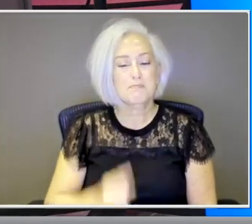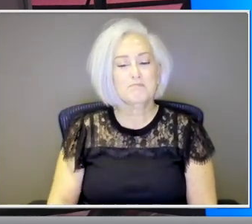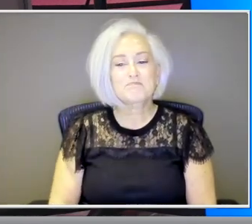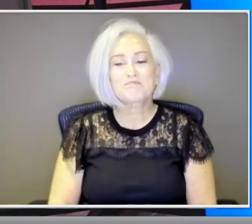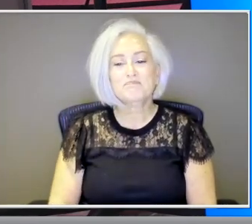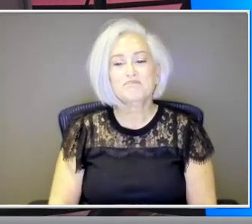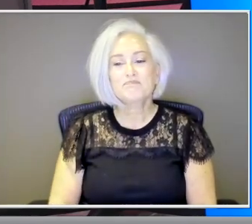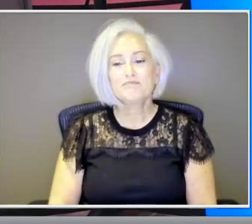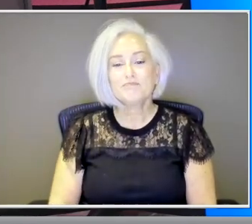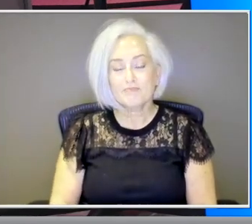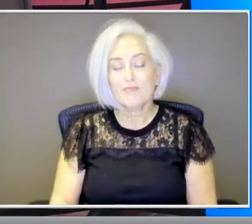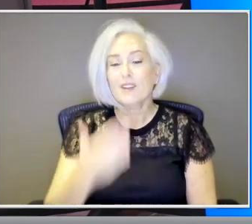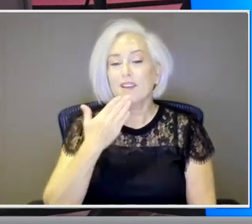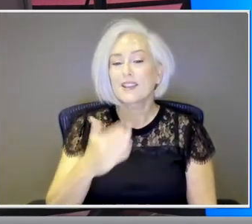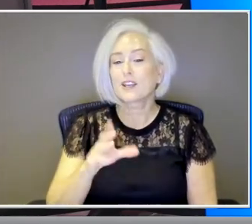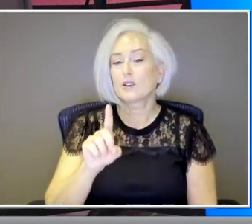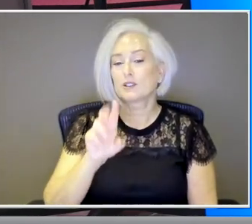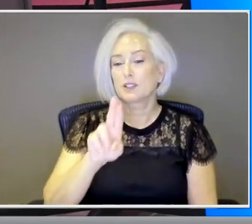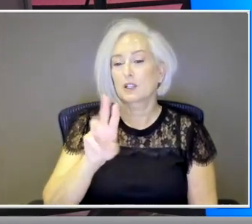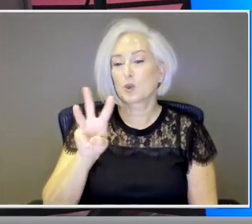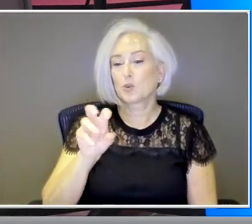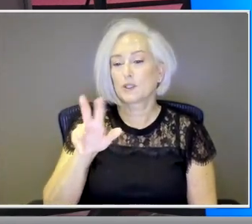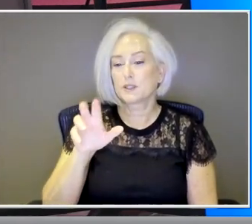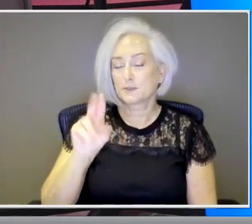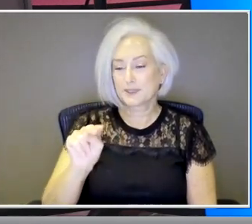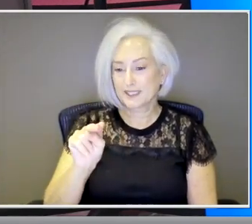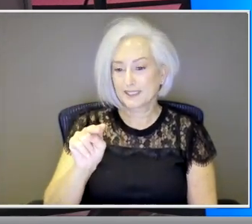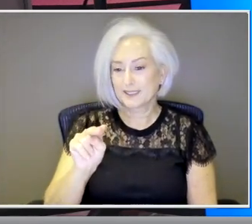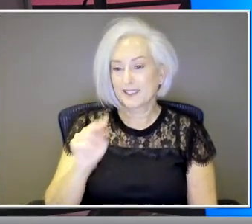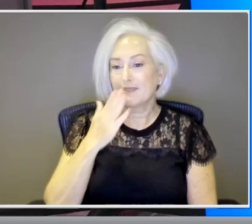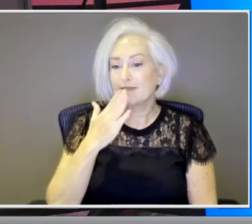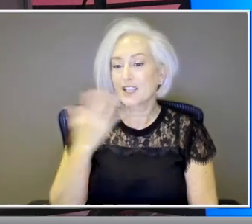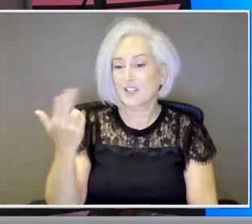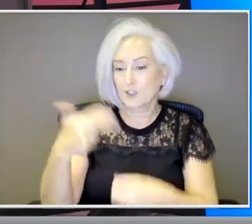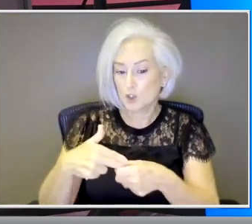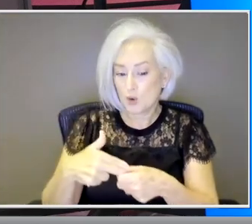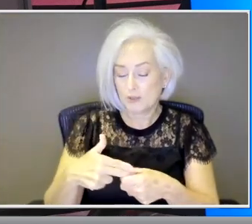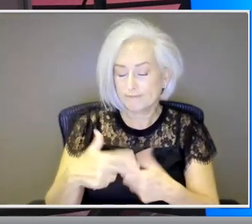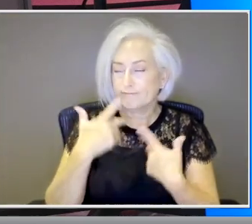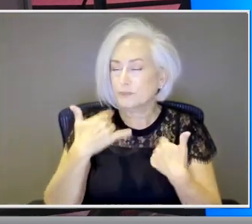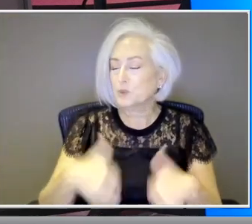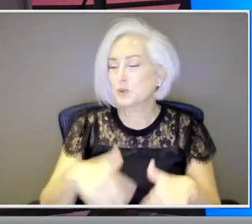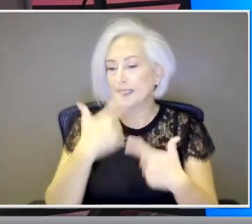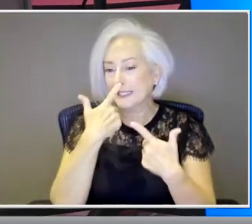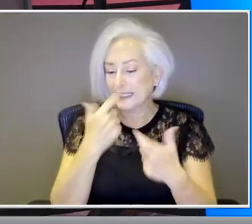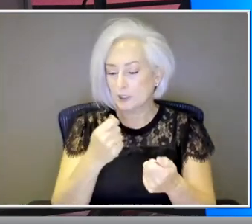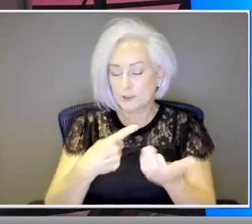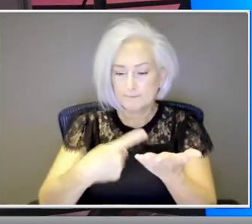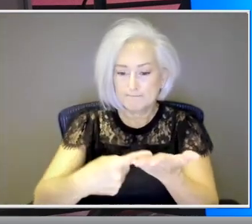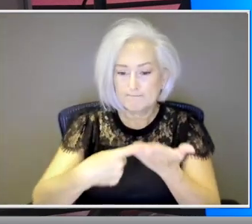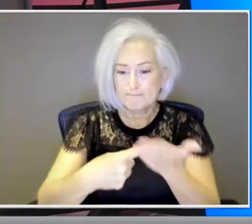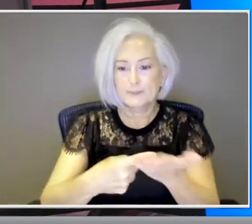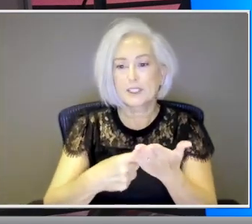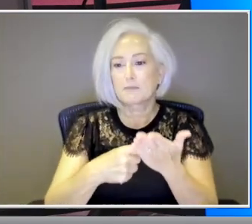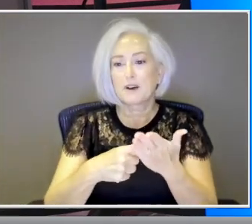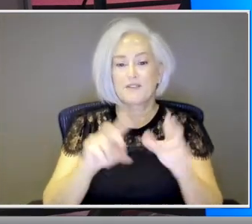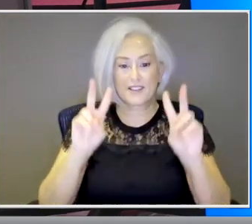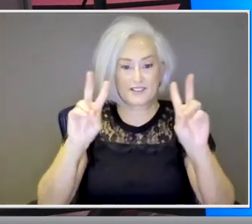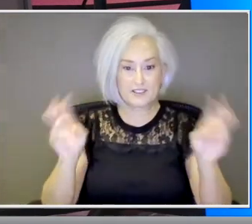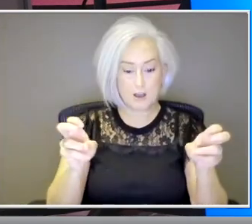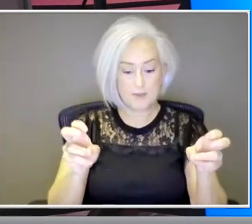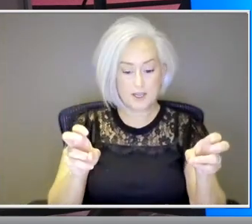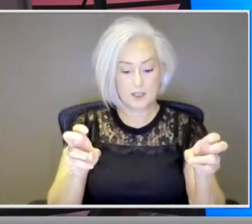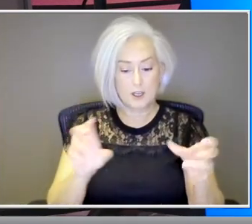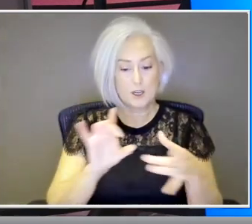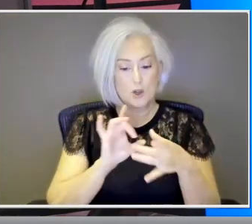here. It's really interesting to talk about this topic because of the heart connection and everything involved. But can you